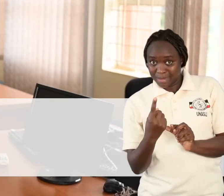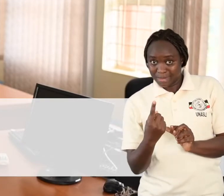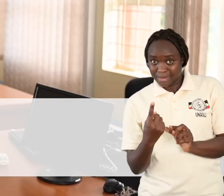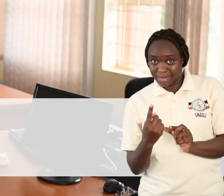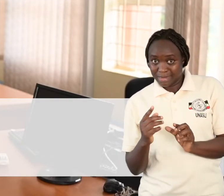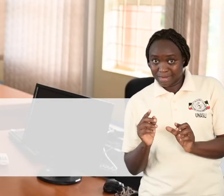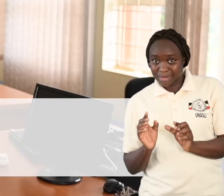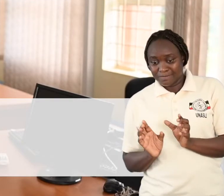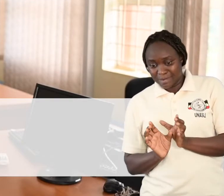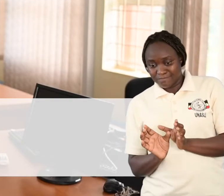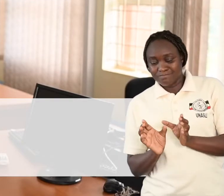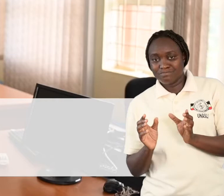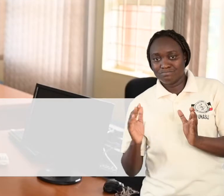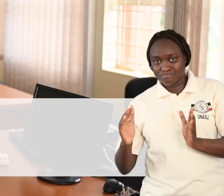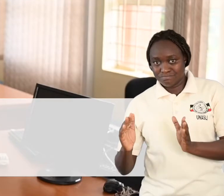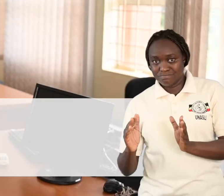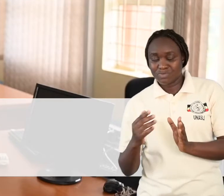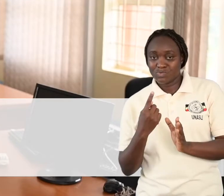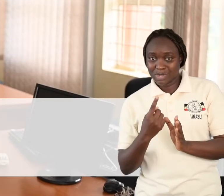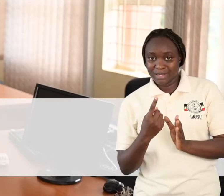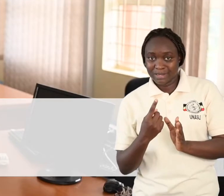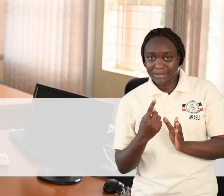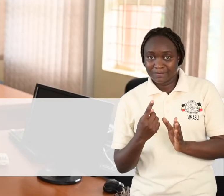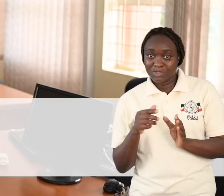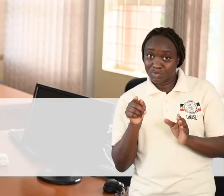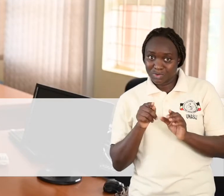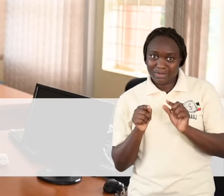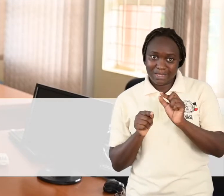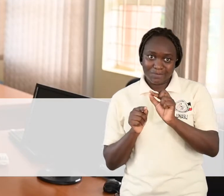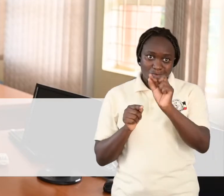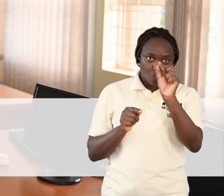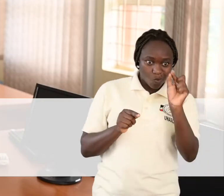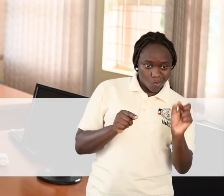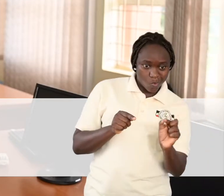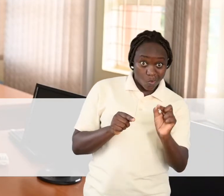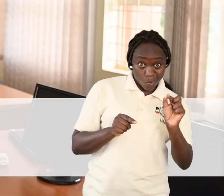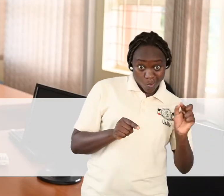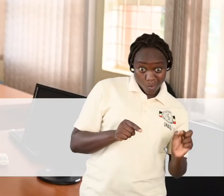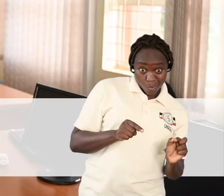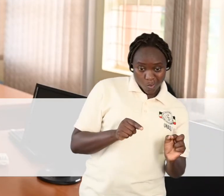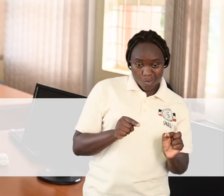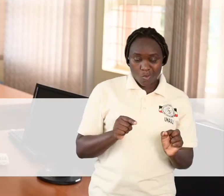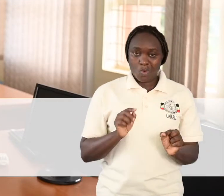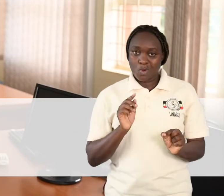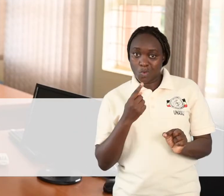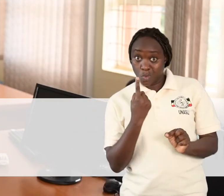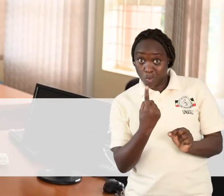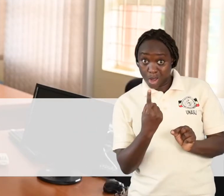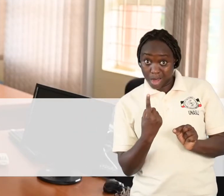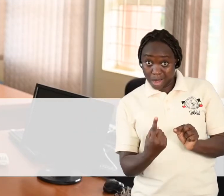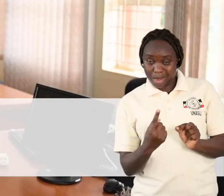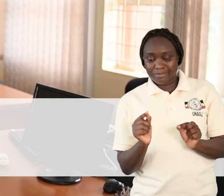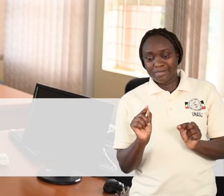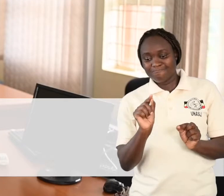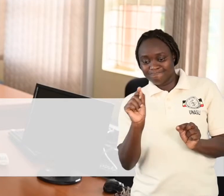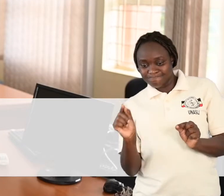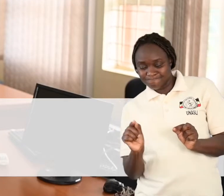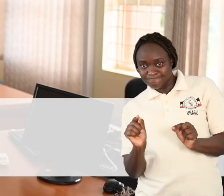element 1. So we draw our curly brackets, and then put in 1.